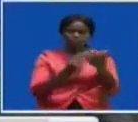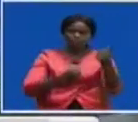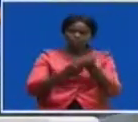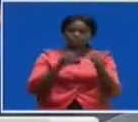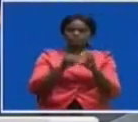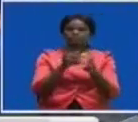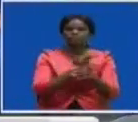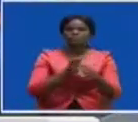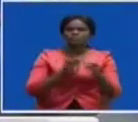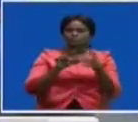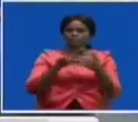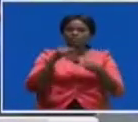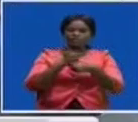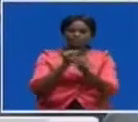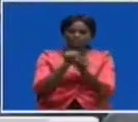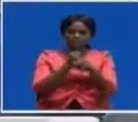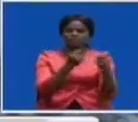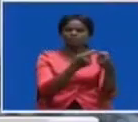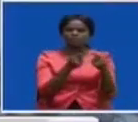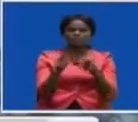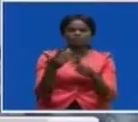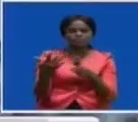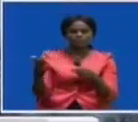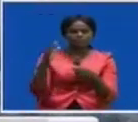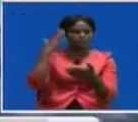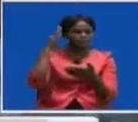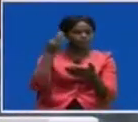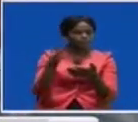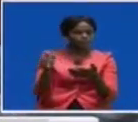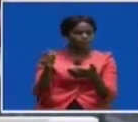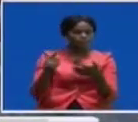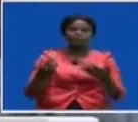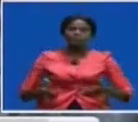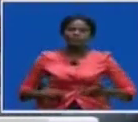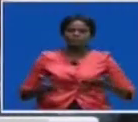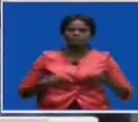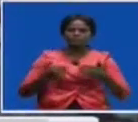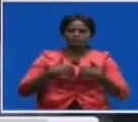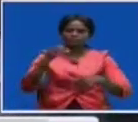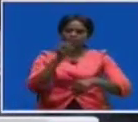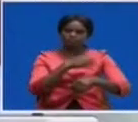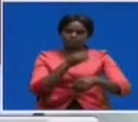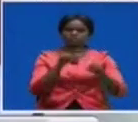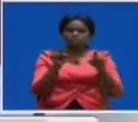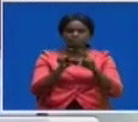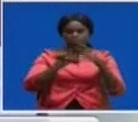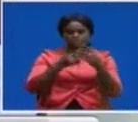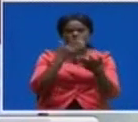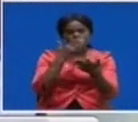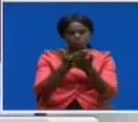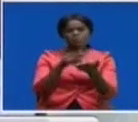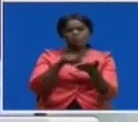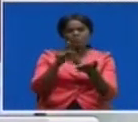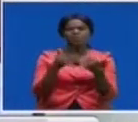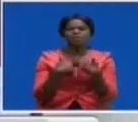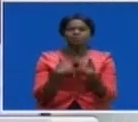to resume production. Now, Defense Permanent Secretary Stadi Mwale is happy that the investment has paid off. I just want